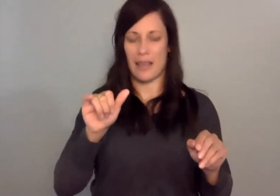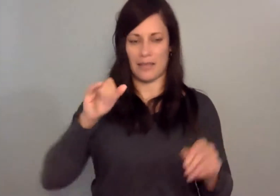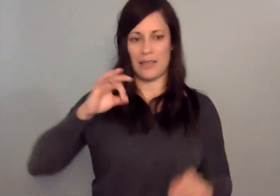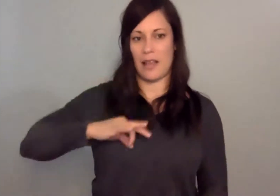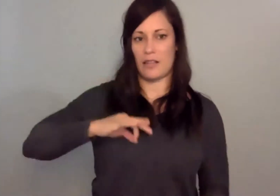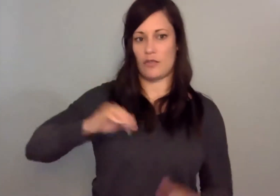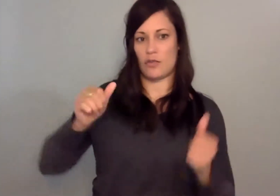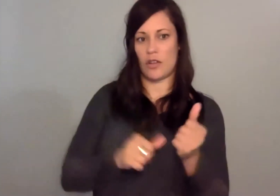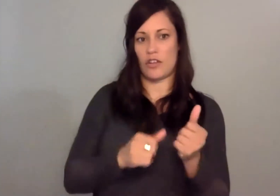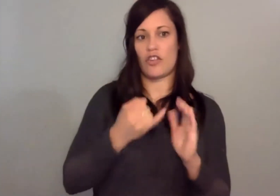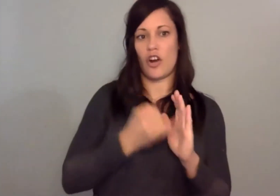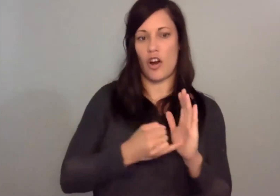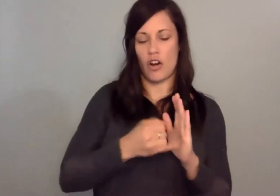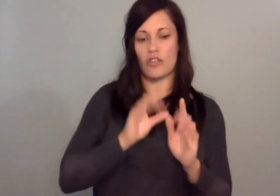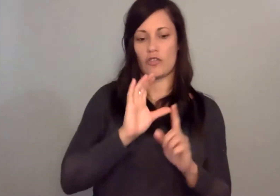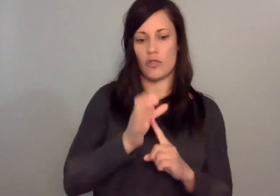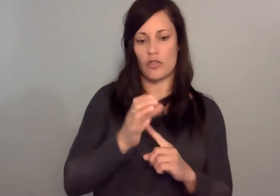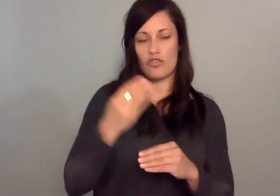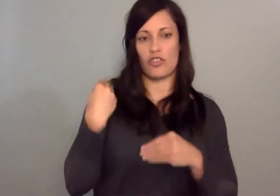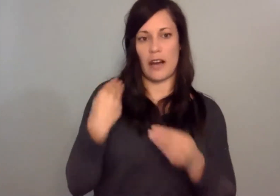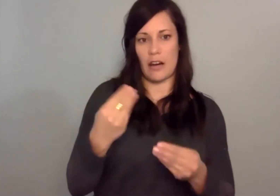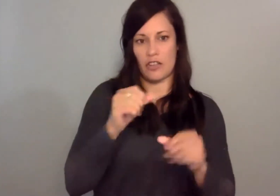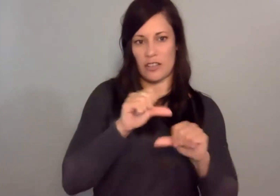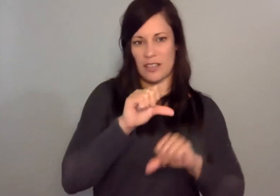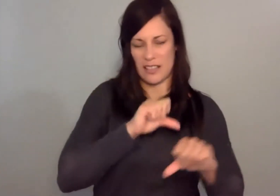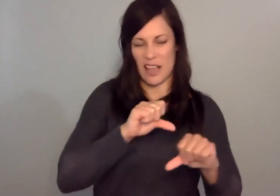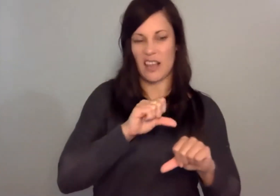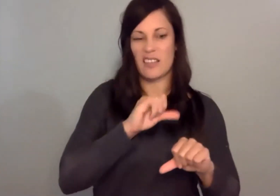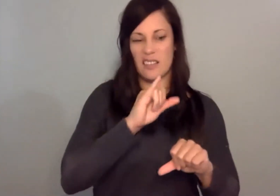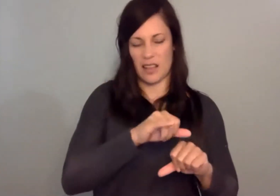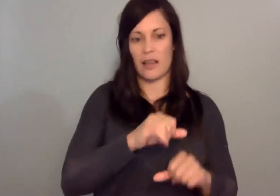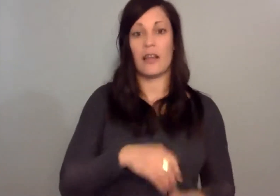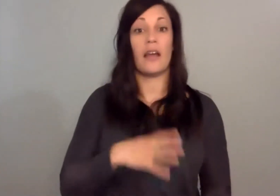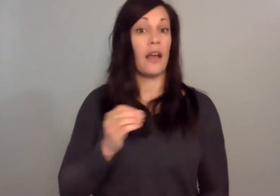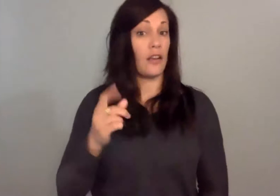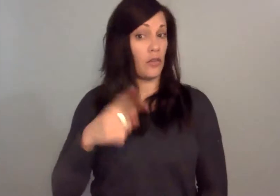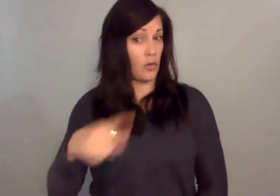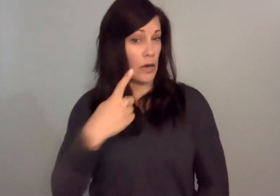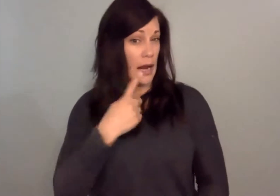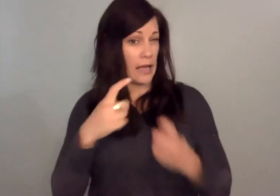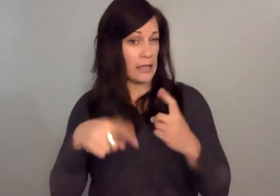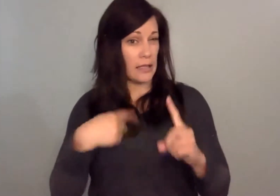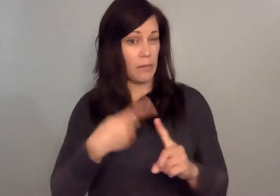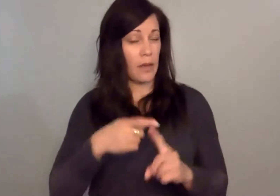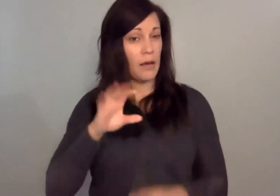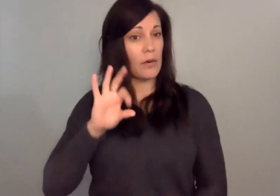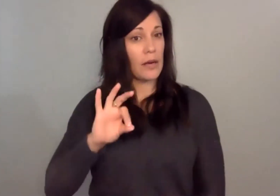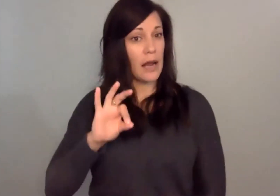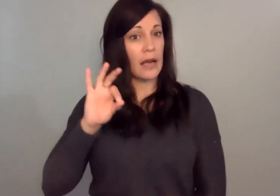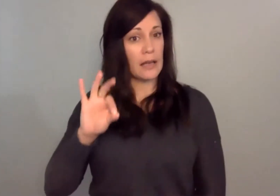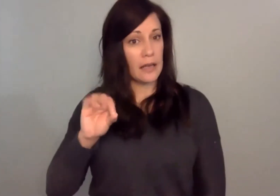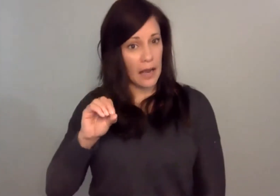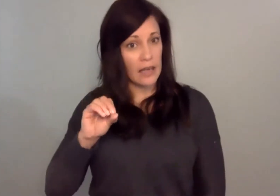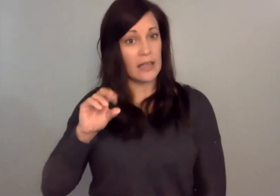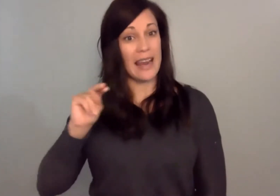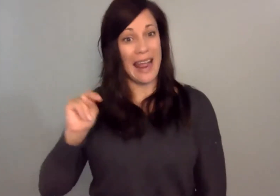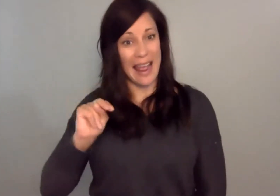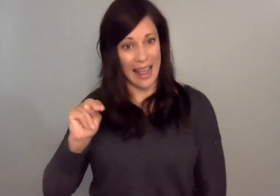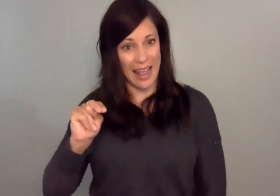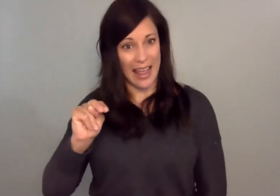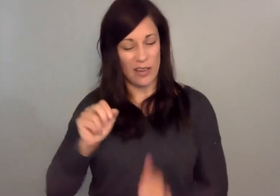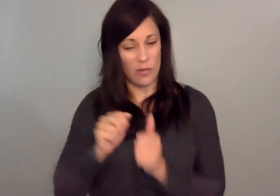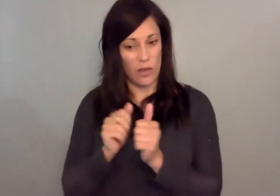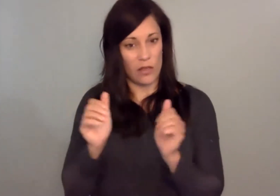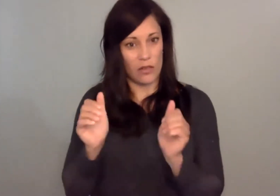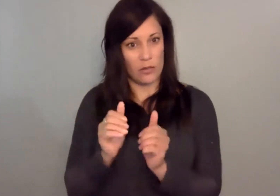Science category. And for those who were asking about 990Ns for organizations with the smaller